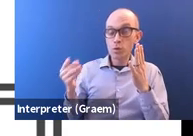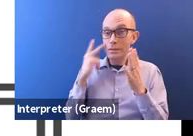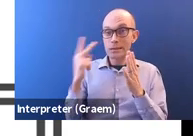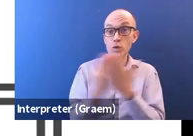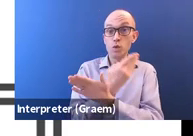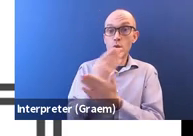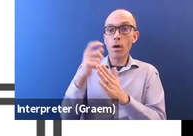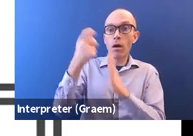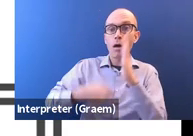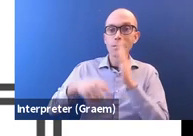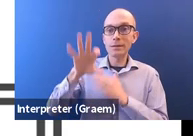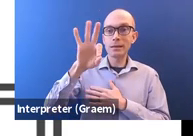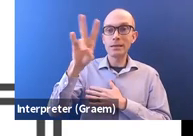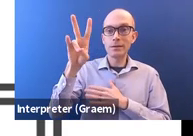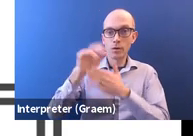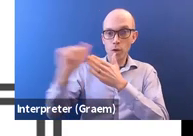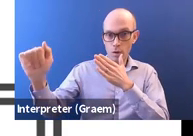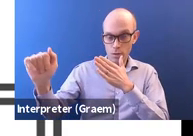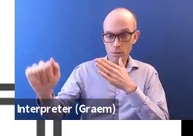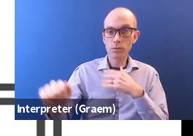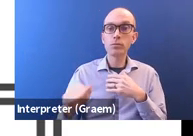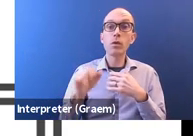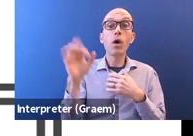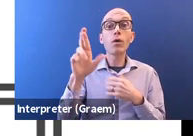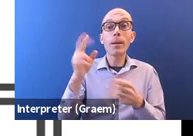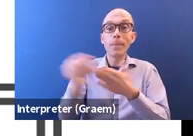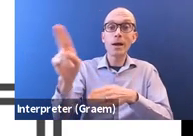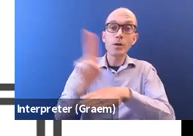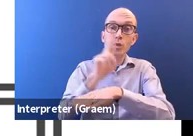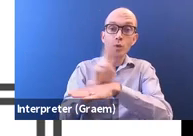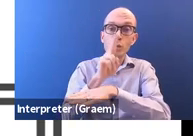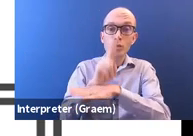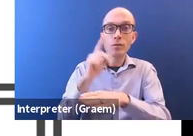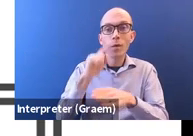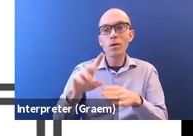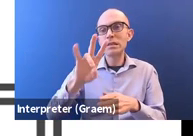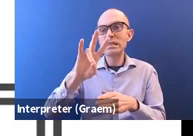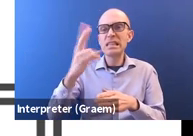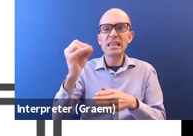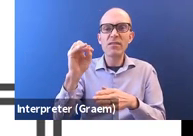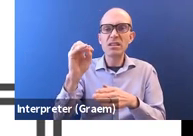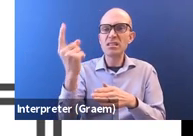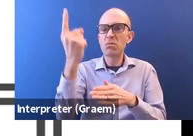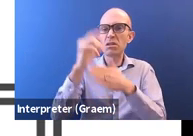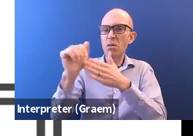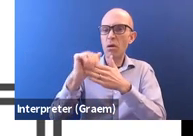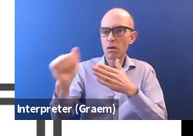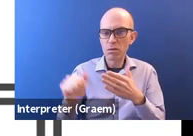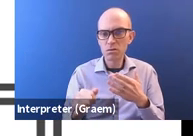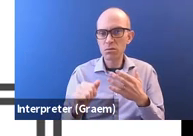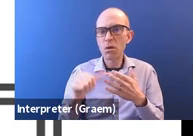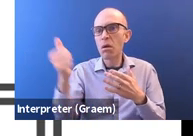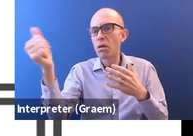within the purchase where you own it, you can buy a used version for $77 and digital for $60. So again, what you prefer to use and what you